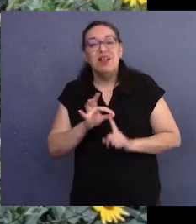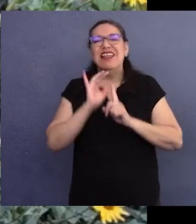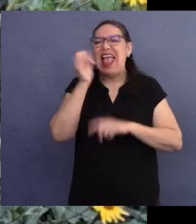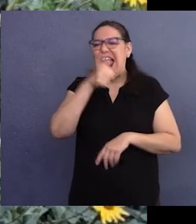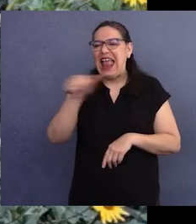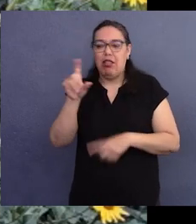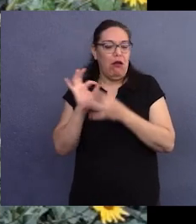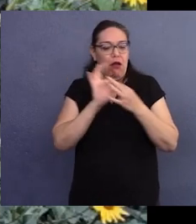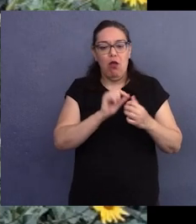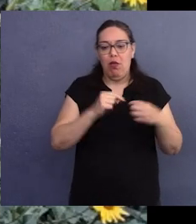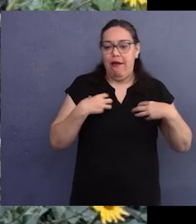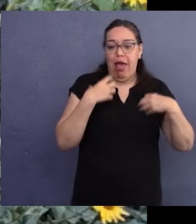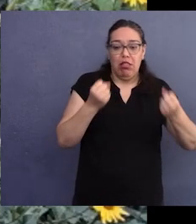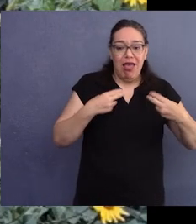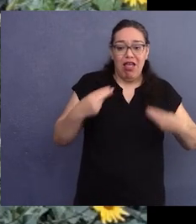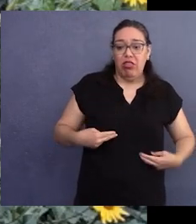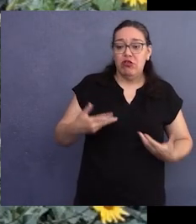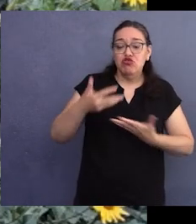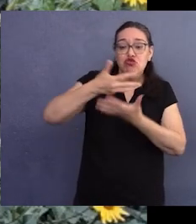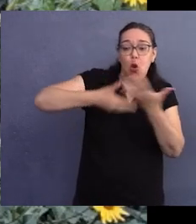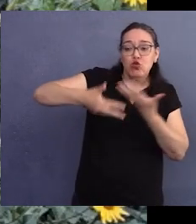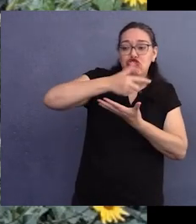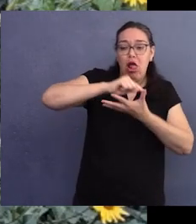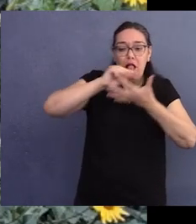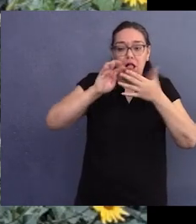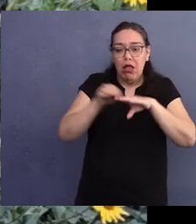with health at all, social determinants of health, any of those